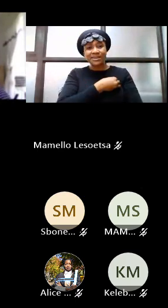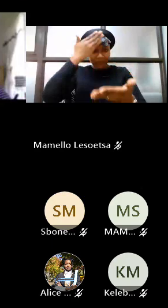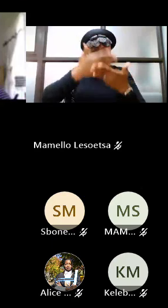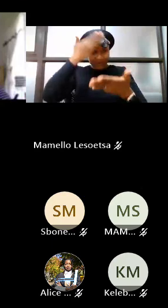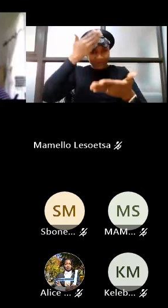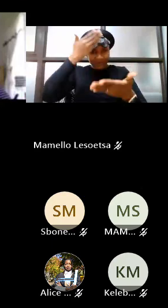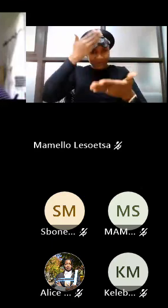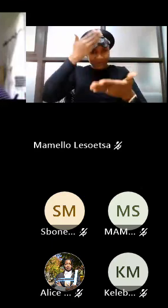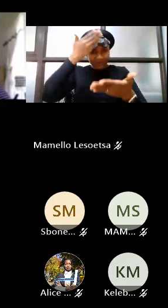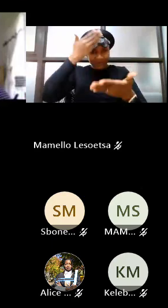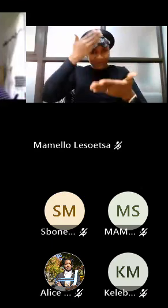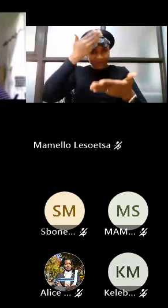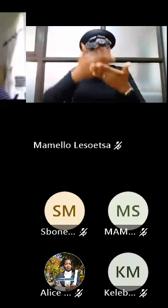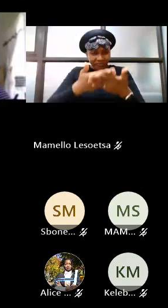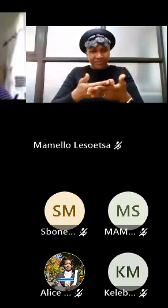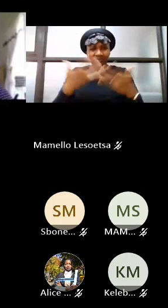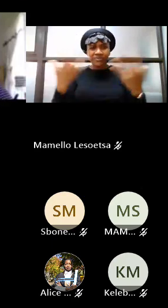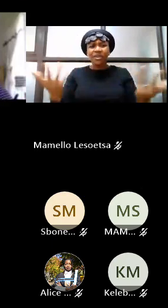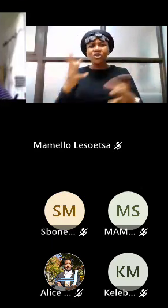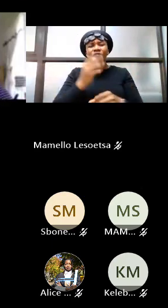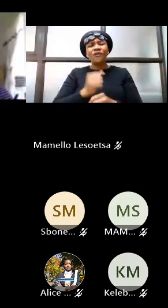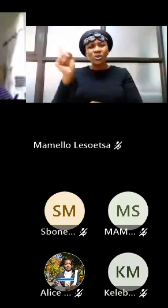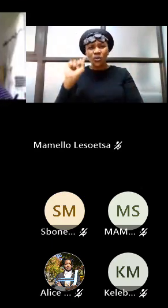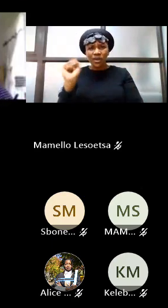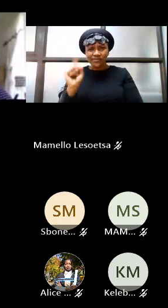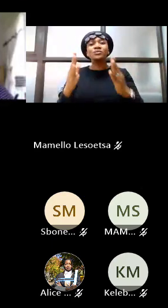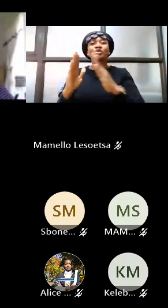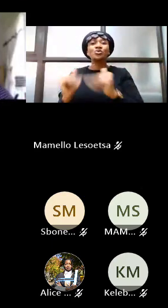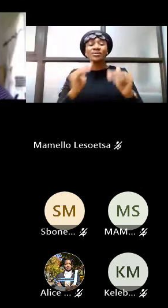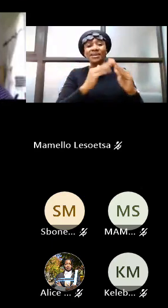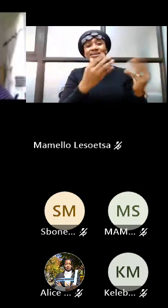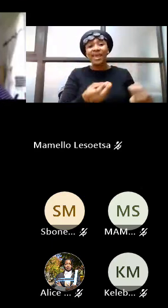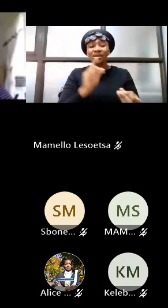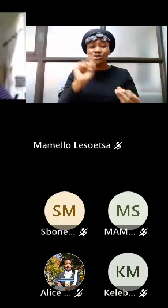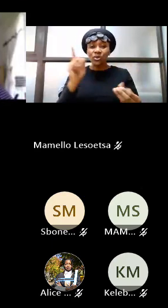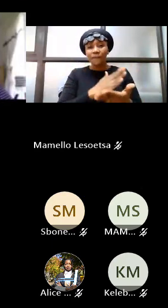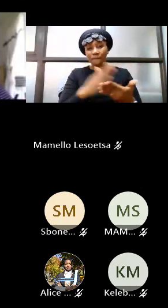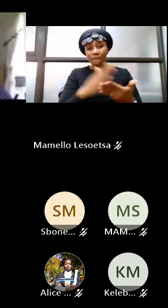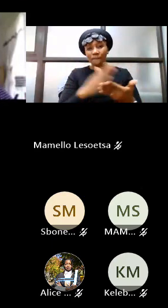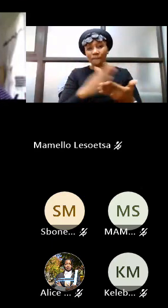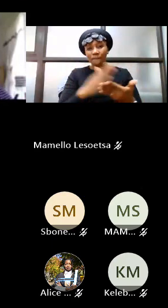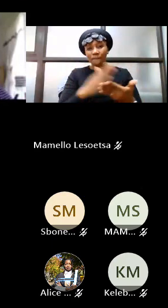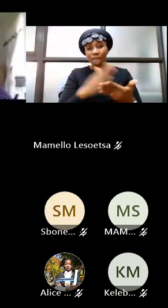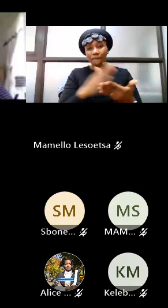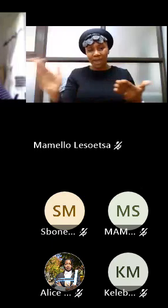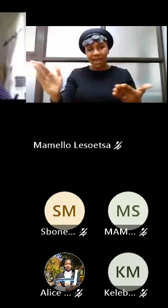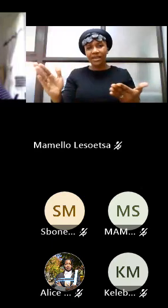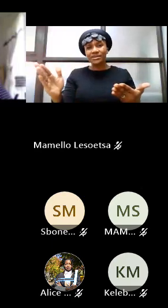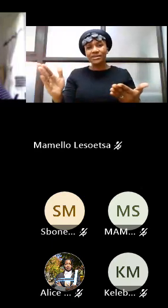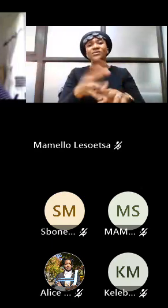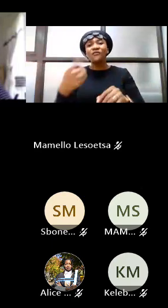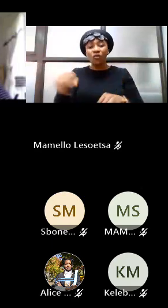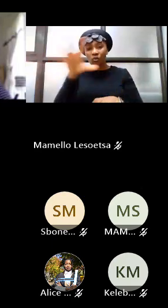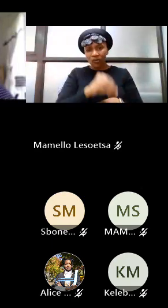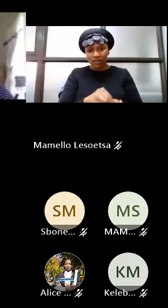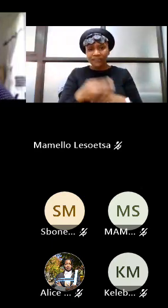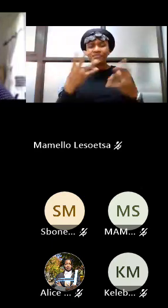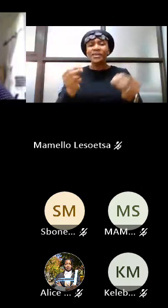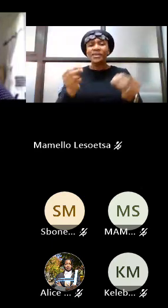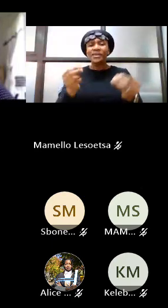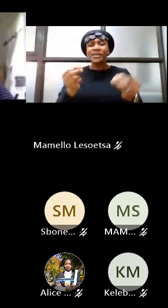actually find that the society has a part in making it inclusive for all. And you actually have a